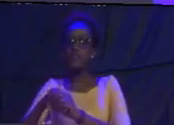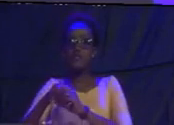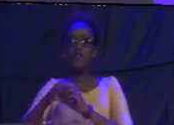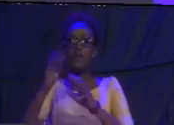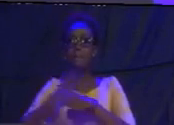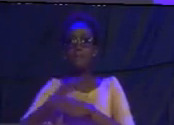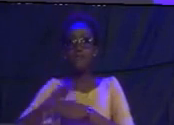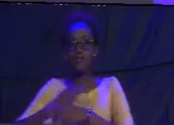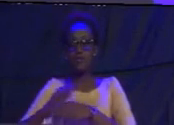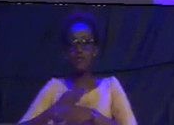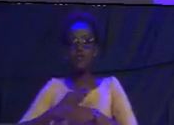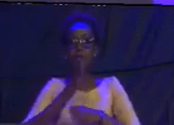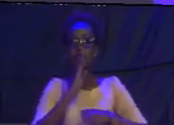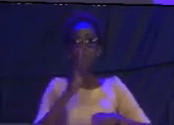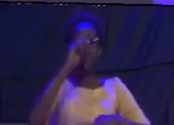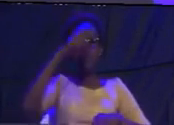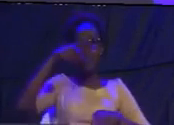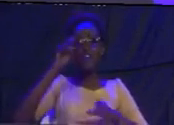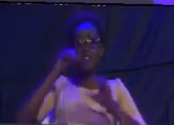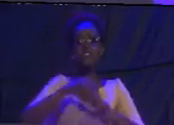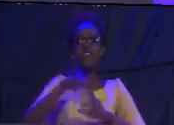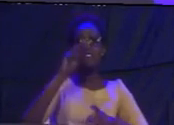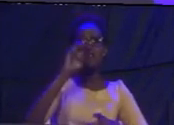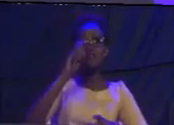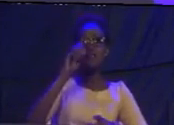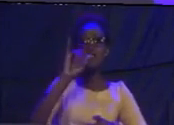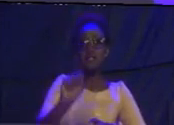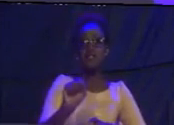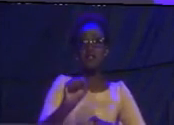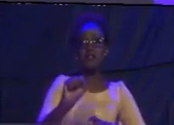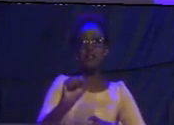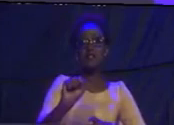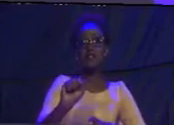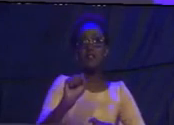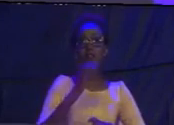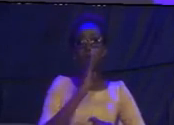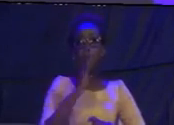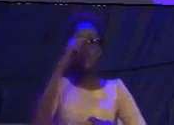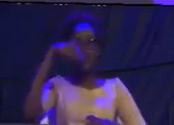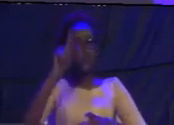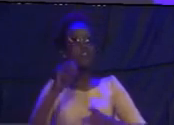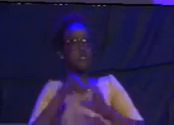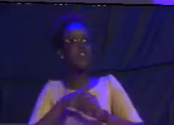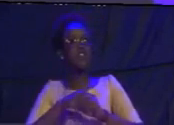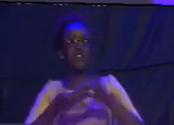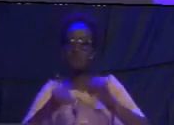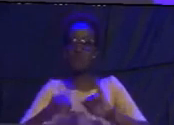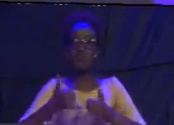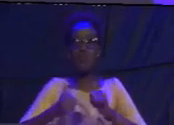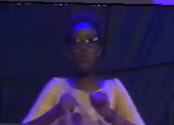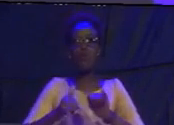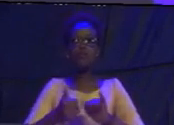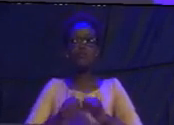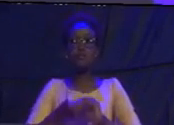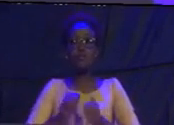righteous in business. To be righteous in the media. To be righteous